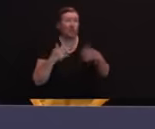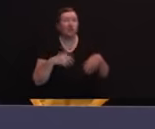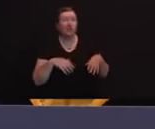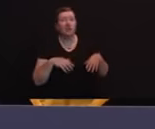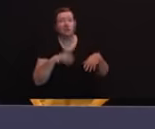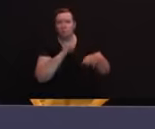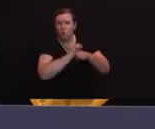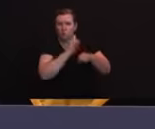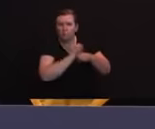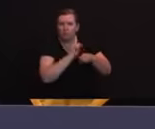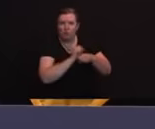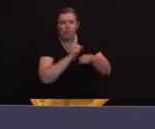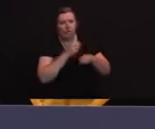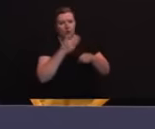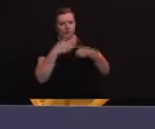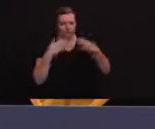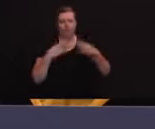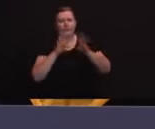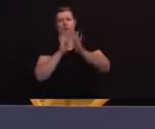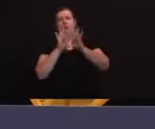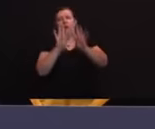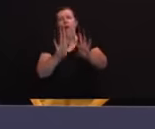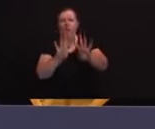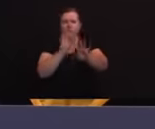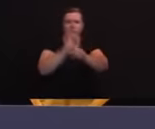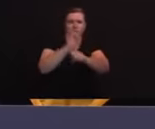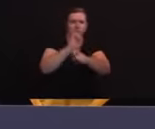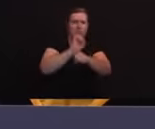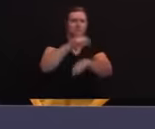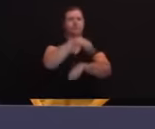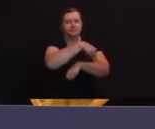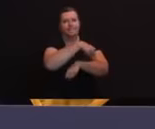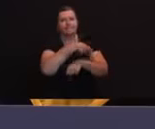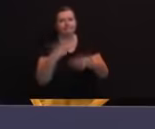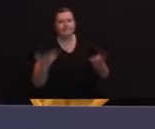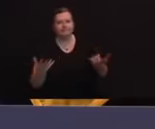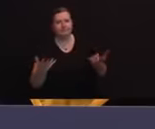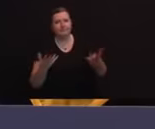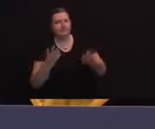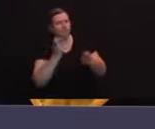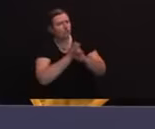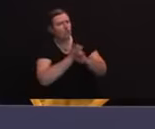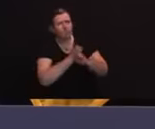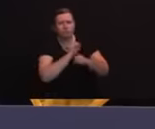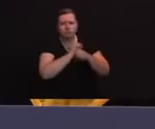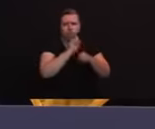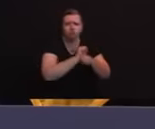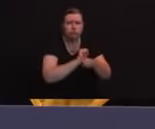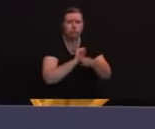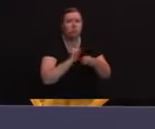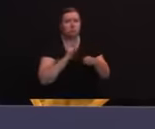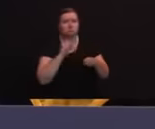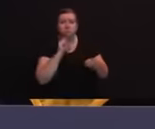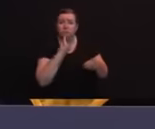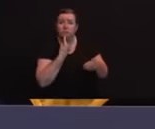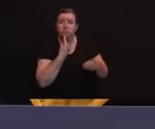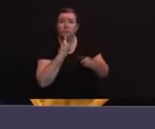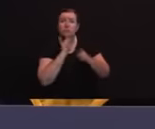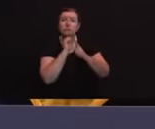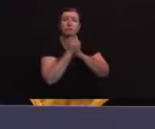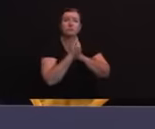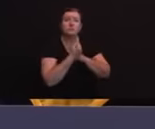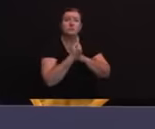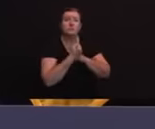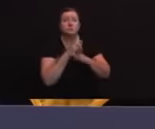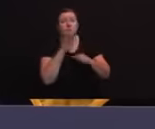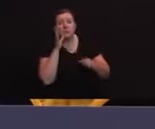have done an extraordinary job under extraordinary challenging circumstances. Moms and dads, administrators,